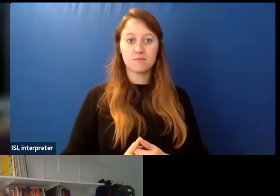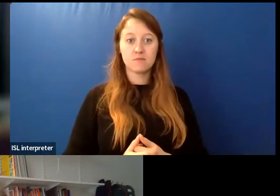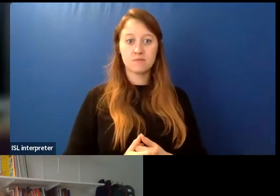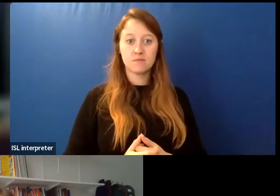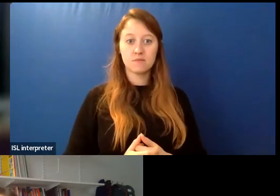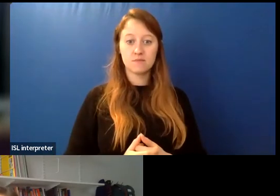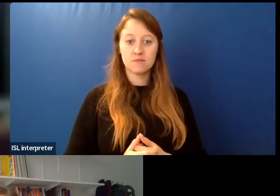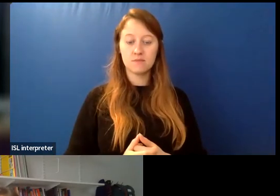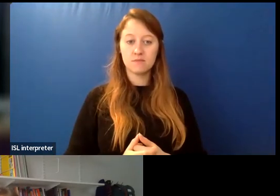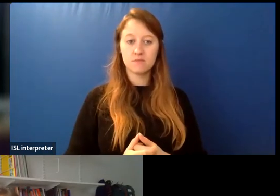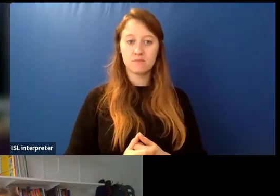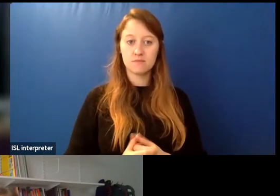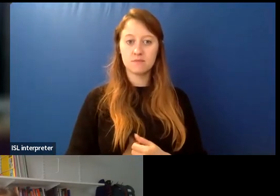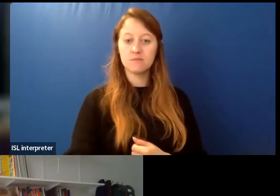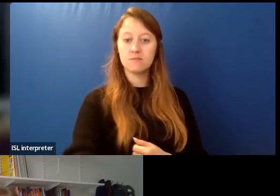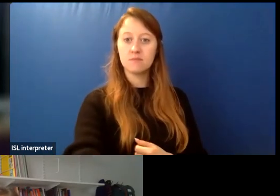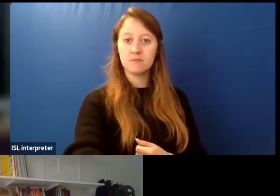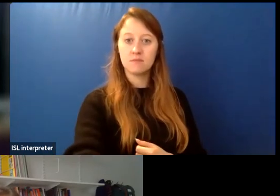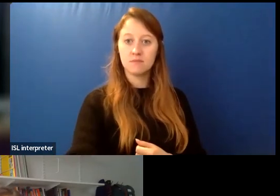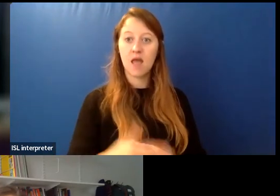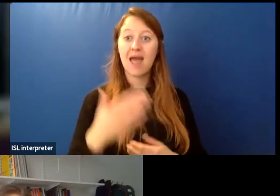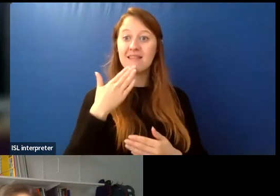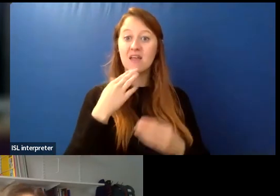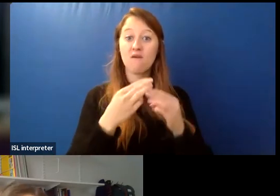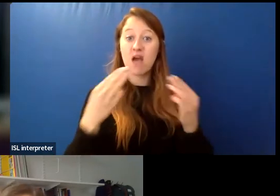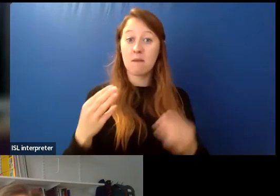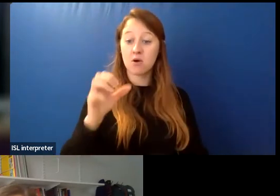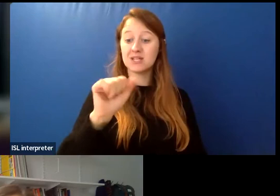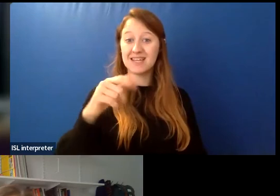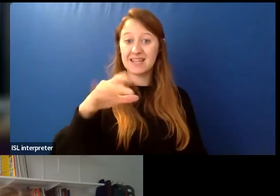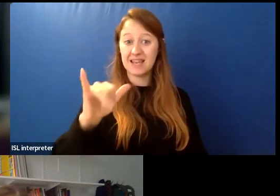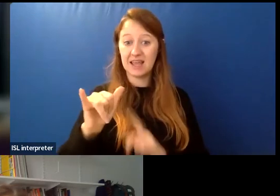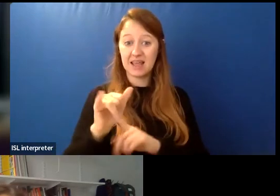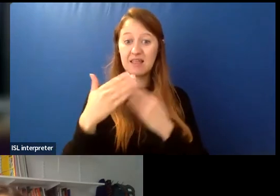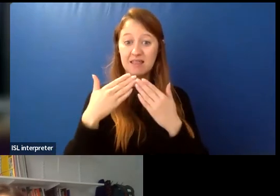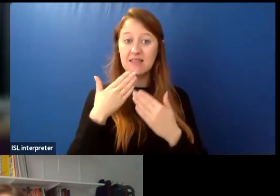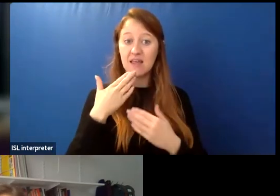Thank you so much for that, Sydney, and for the work that you're doing in